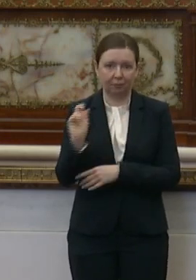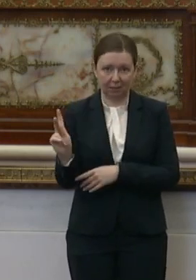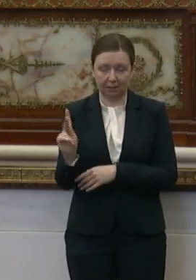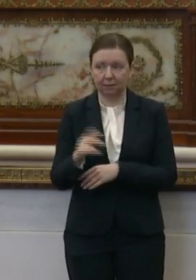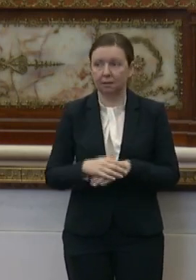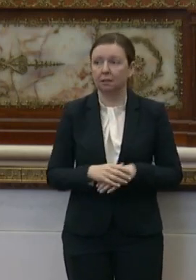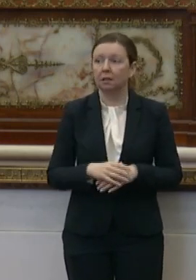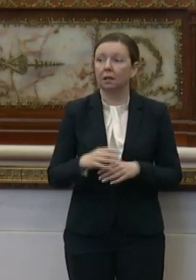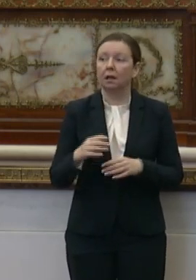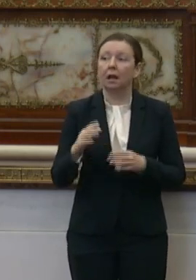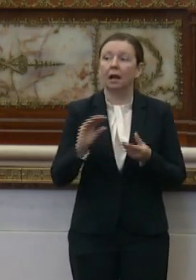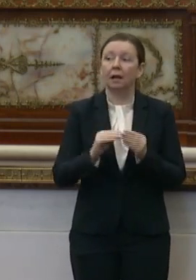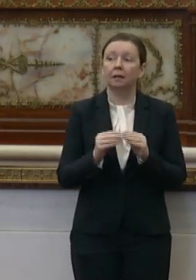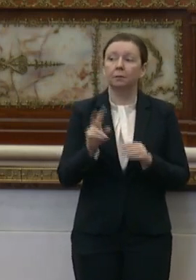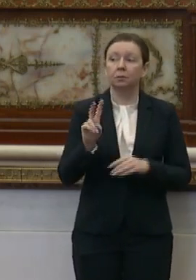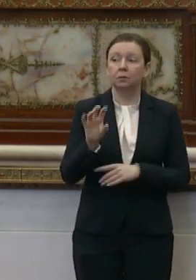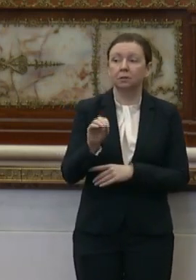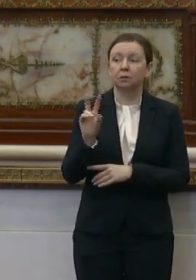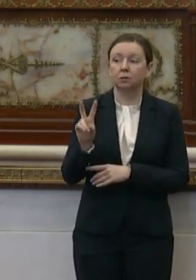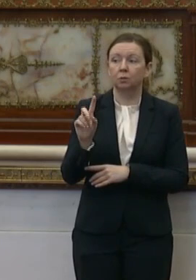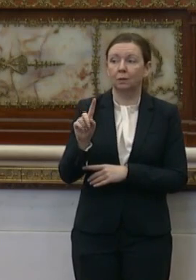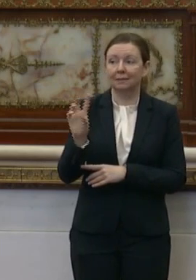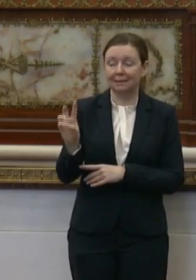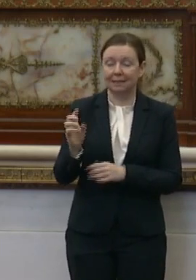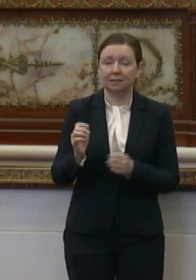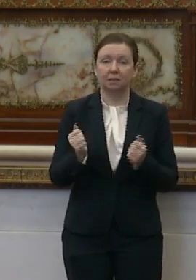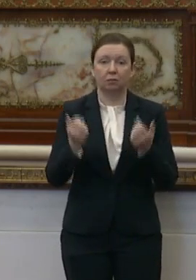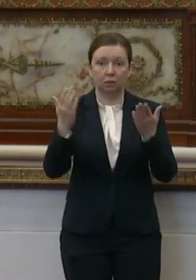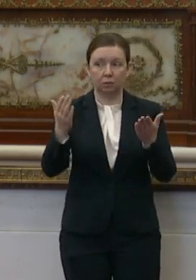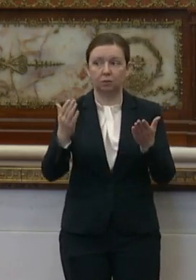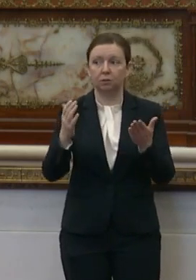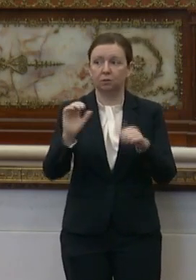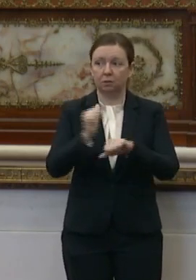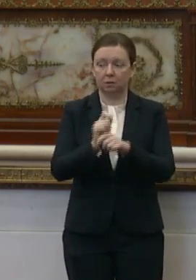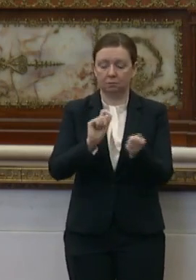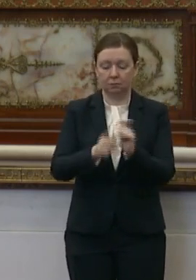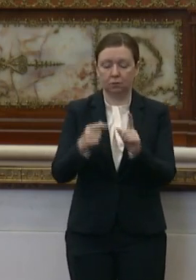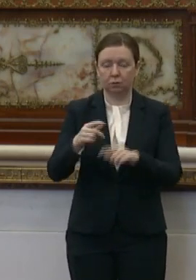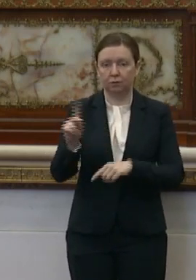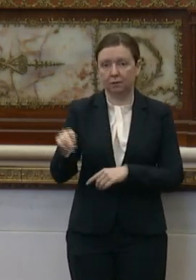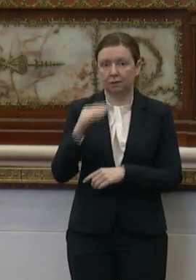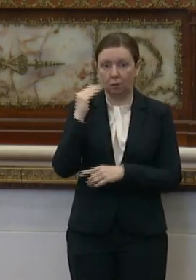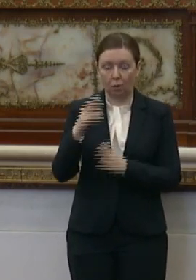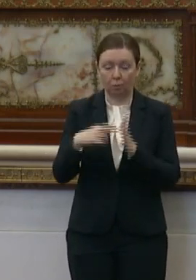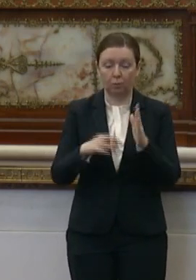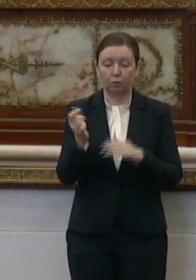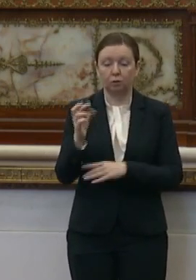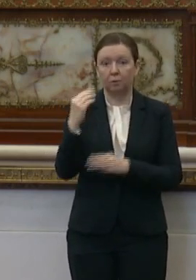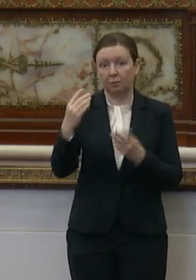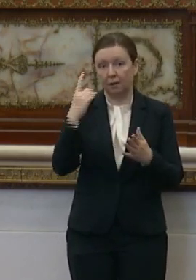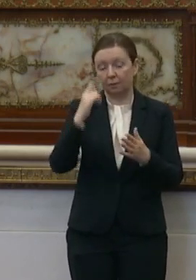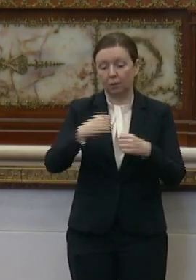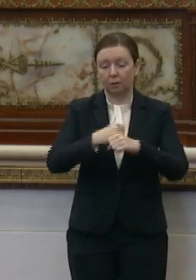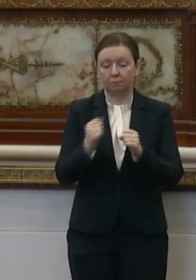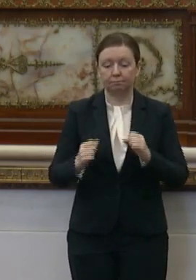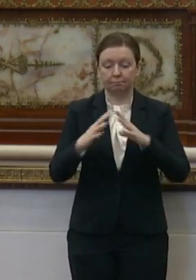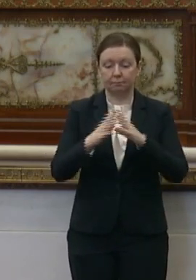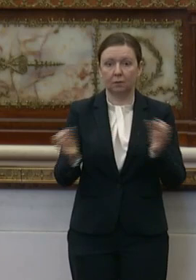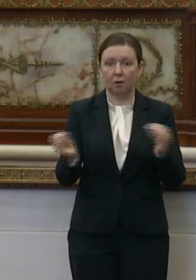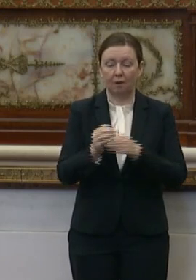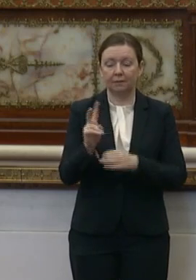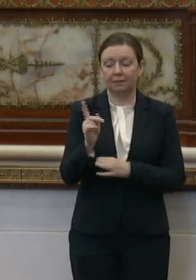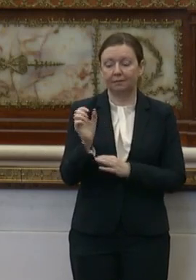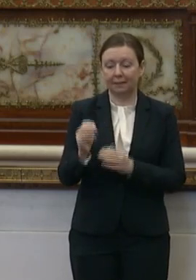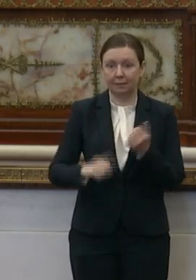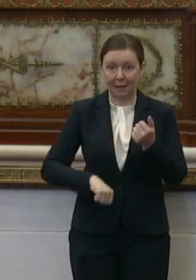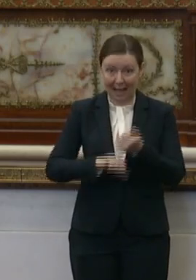And resolution number 200216, entitled The Resolution Proposing an Amendment to the Philadelphia Home Rule Charter, providing for the creation of the Office of the Victim